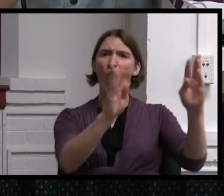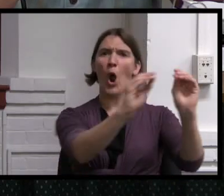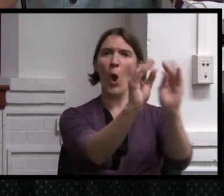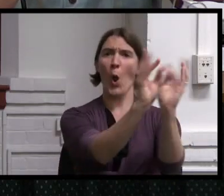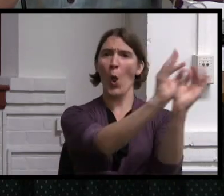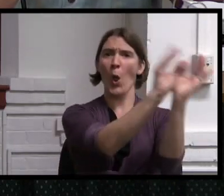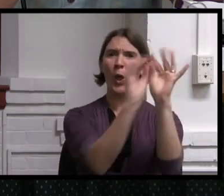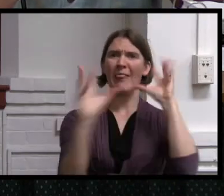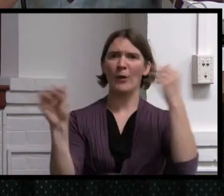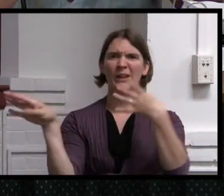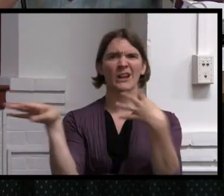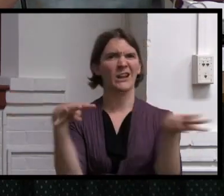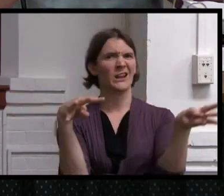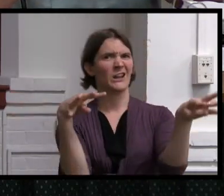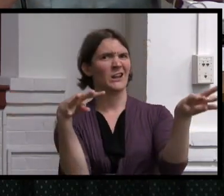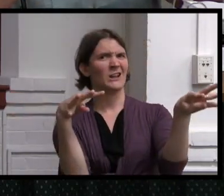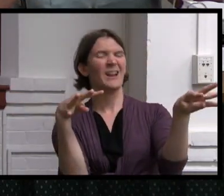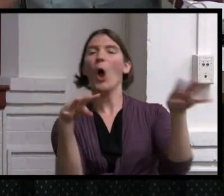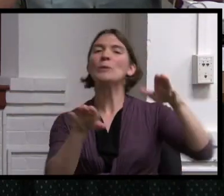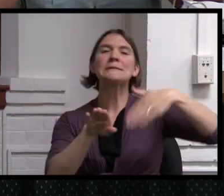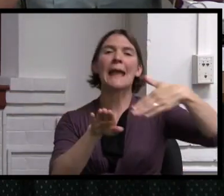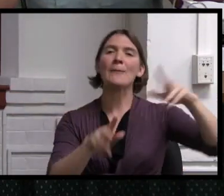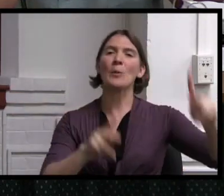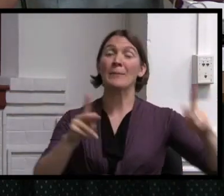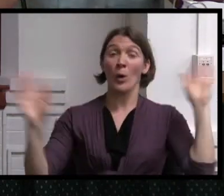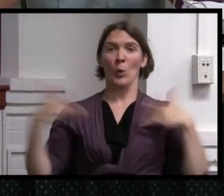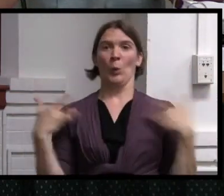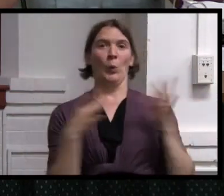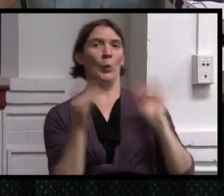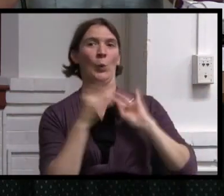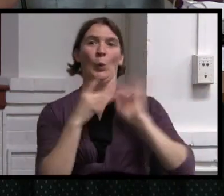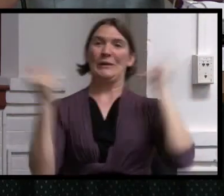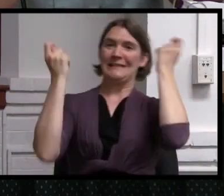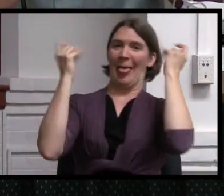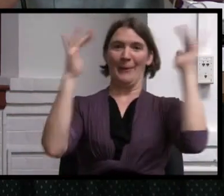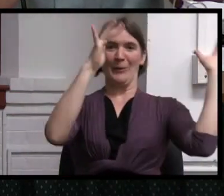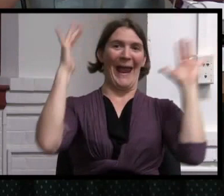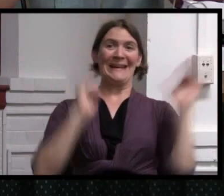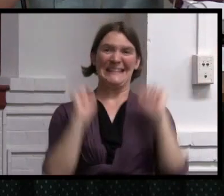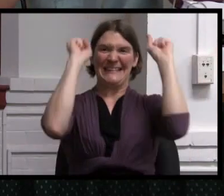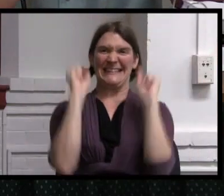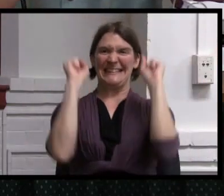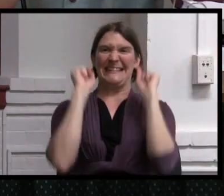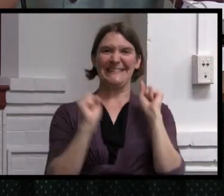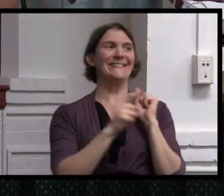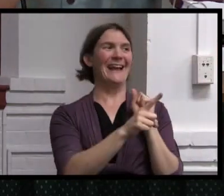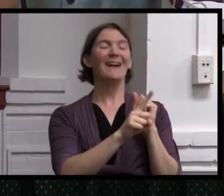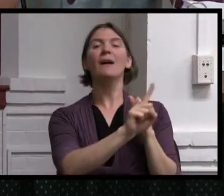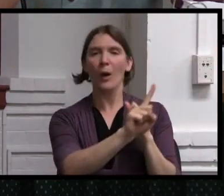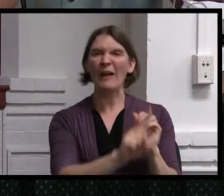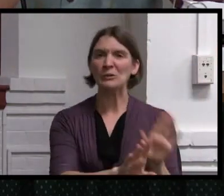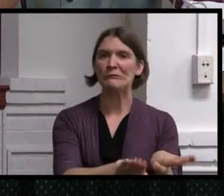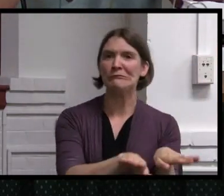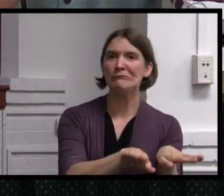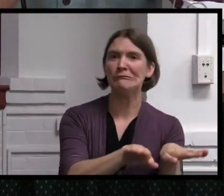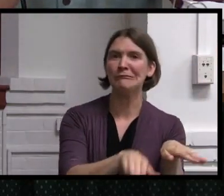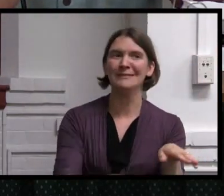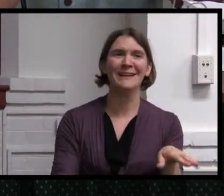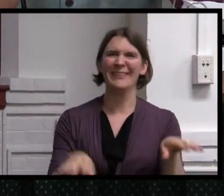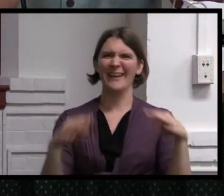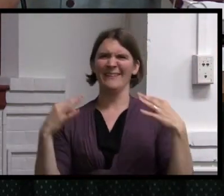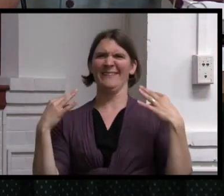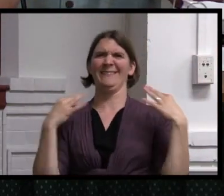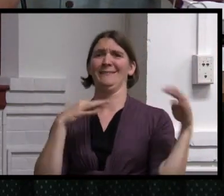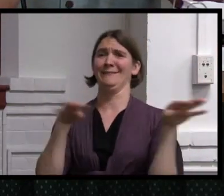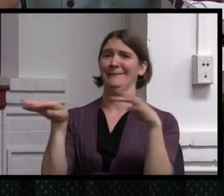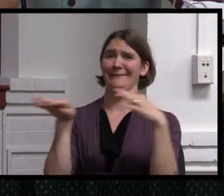Crowd coming. Oh no, it's the skateboarders. They're excited. They're still excited. That's fine. Thanks,